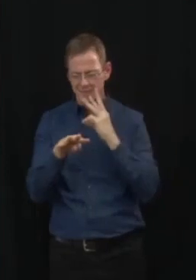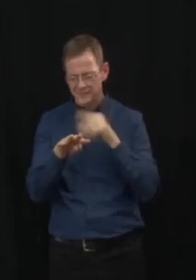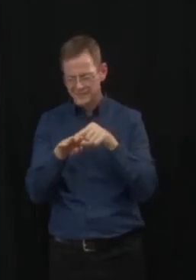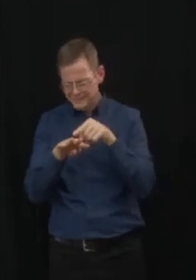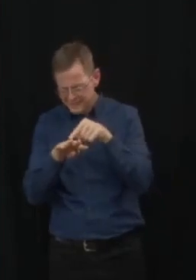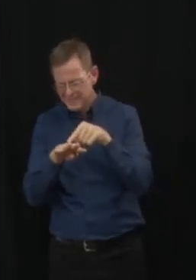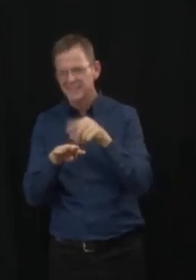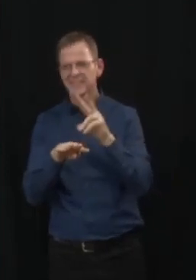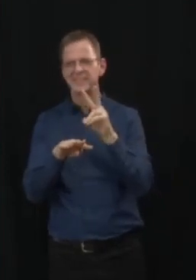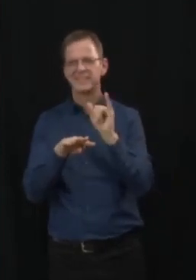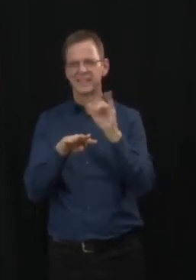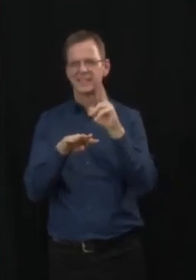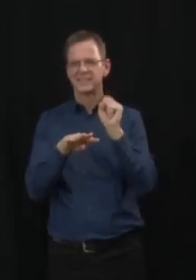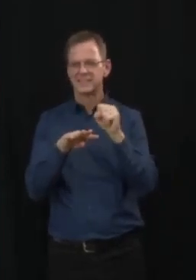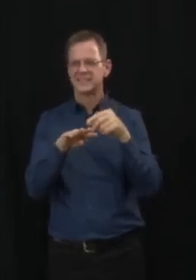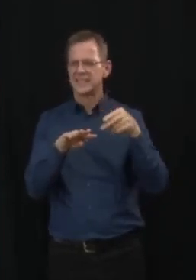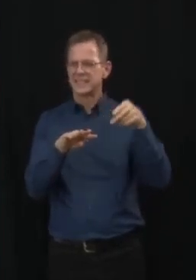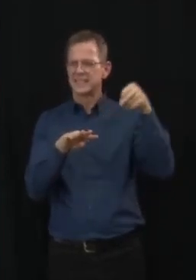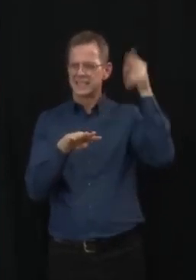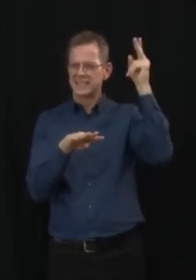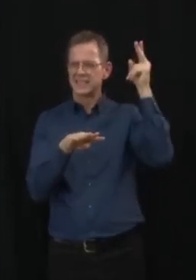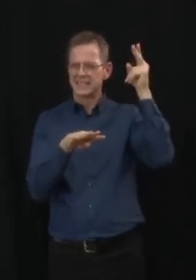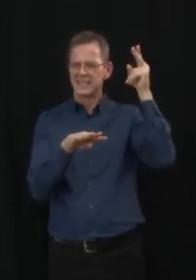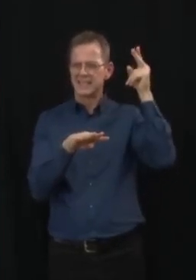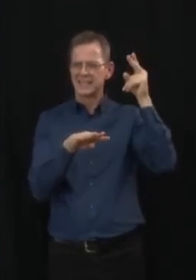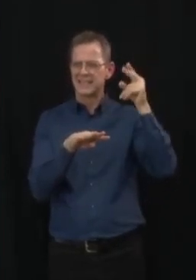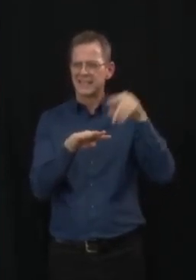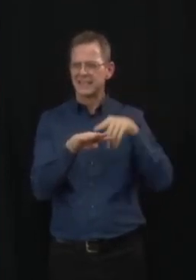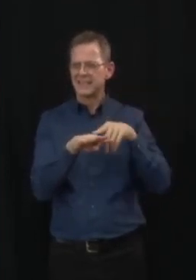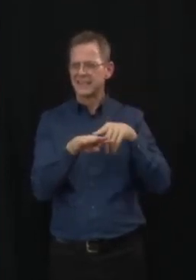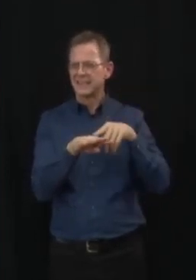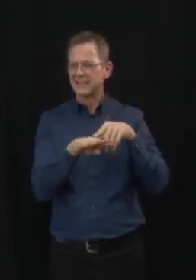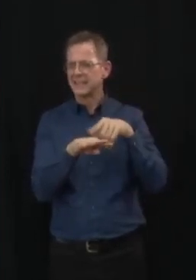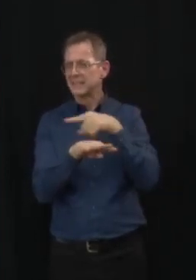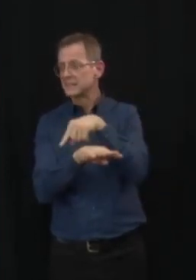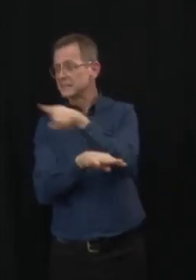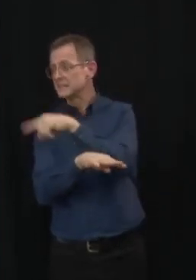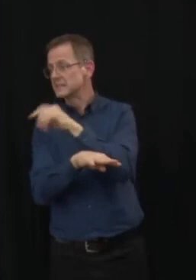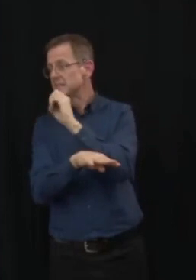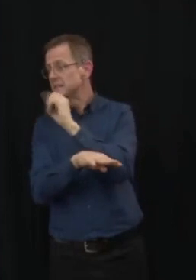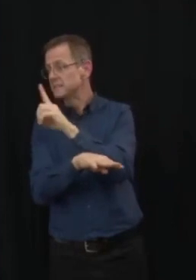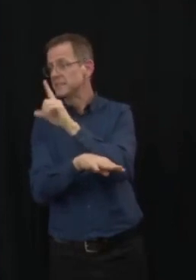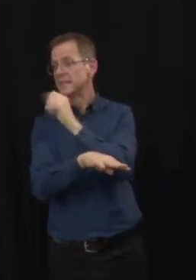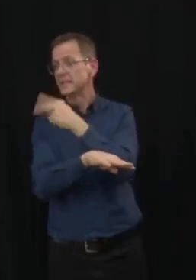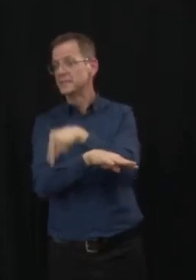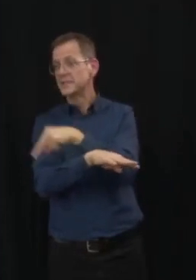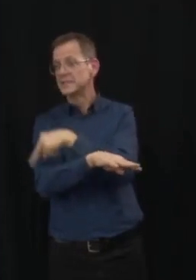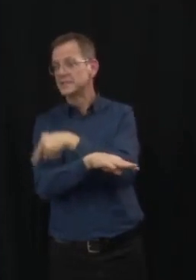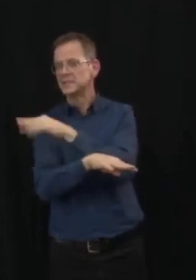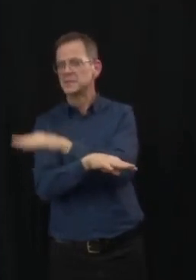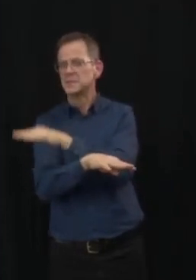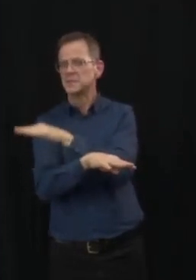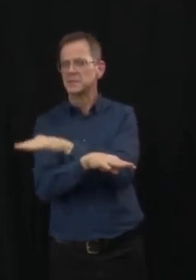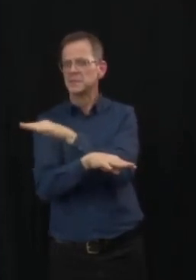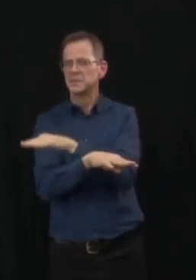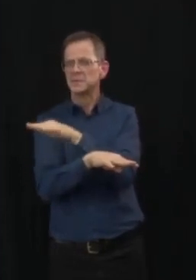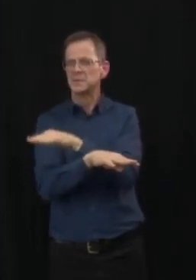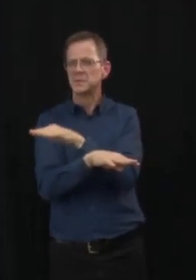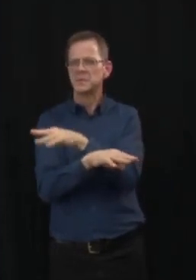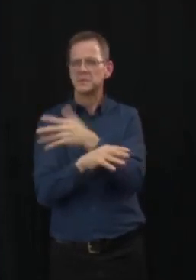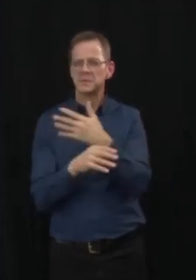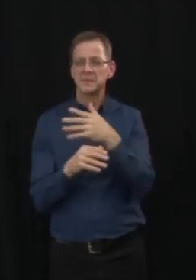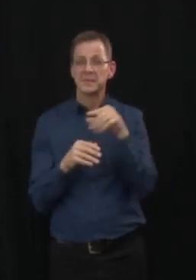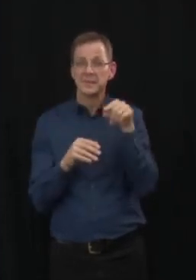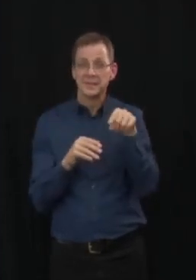of transmission in the community that doesn't rely on test-seeking behaviors. But we are, again, seeing that